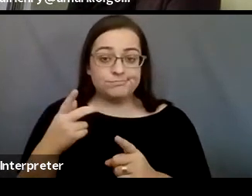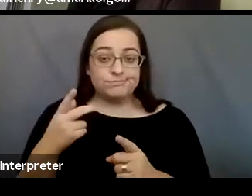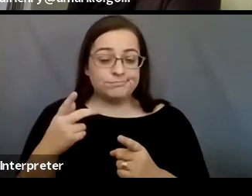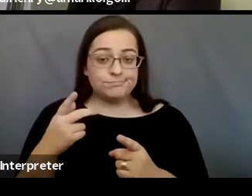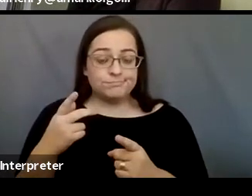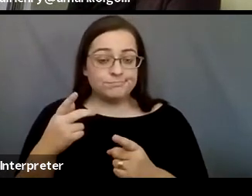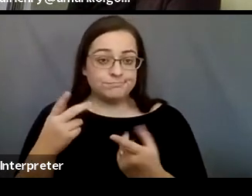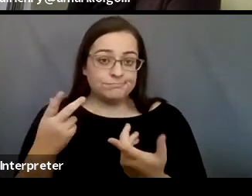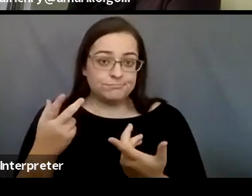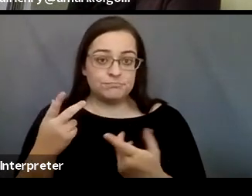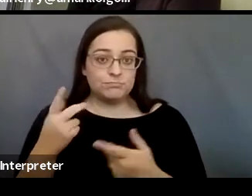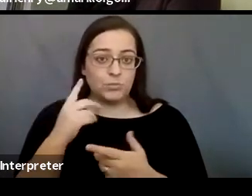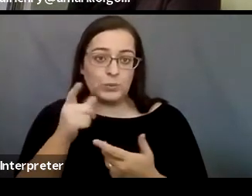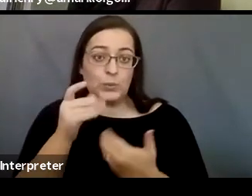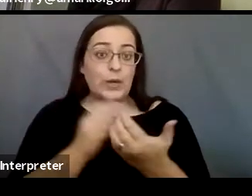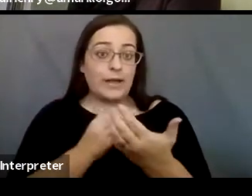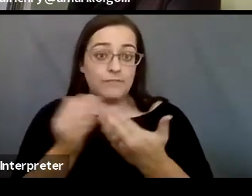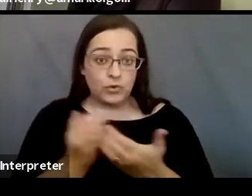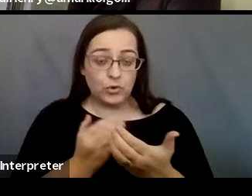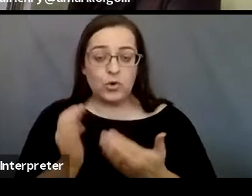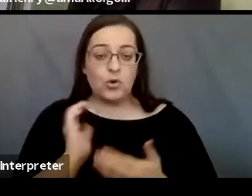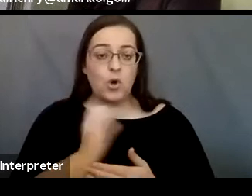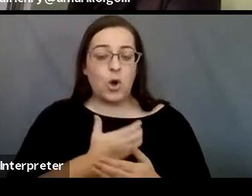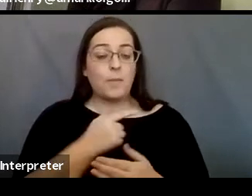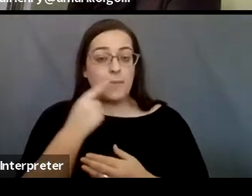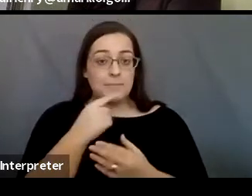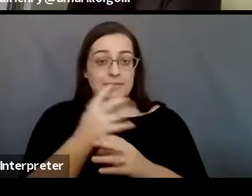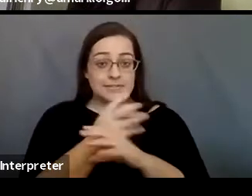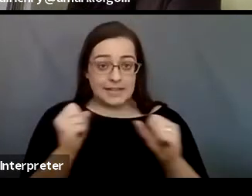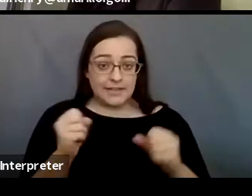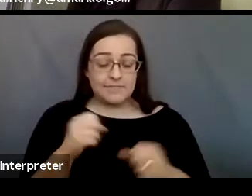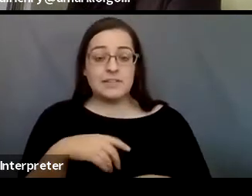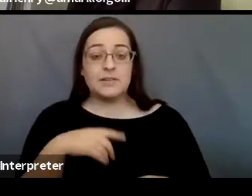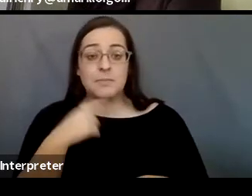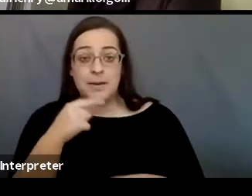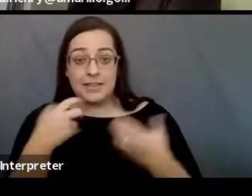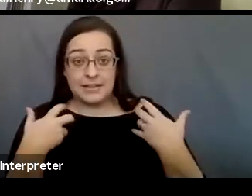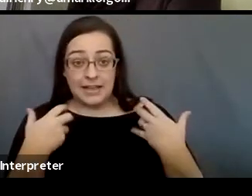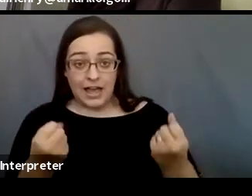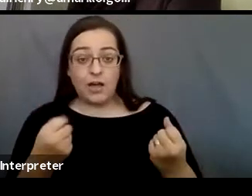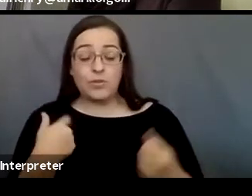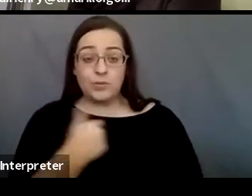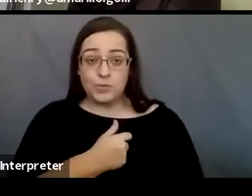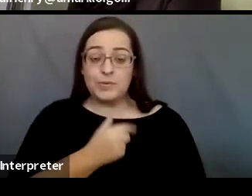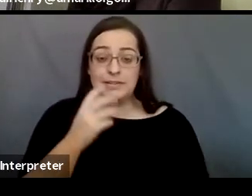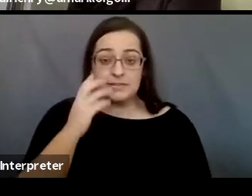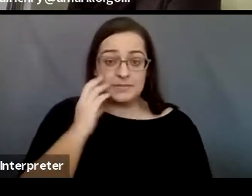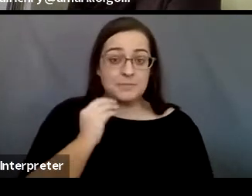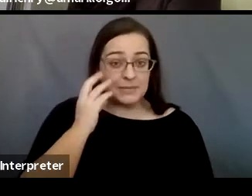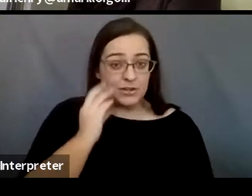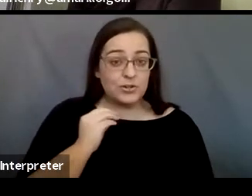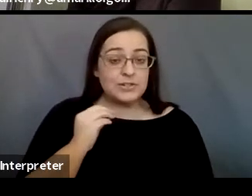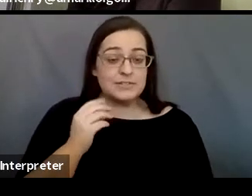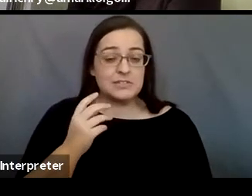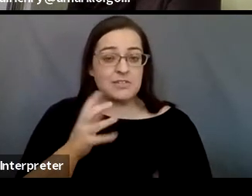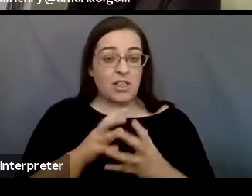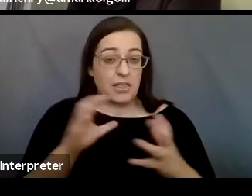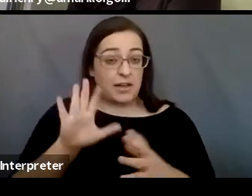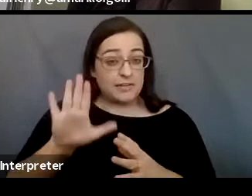even after they're approved. Our public safety personnel and our public health personnel, while we experienced a number of positives early